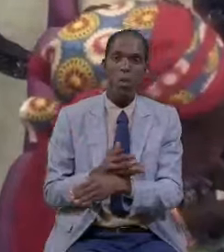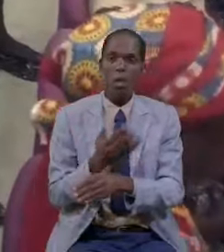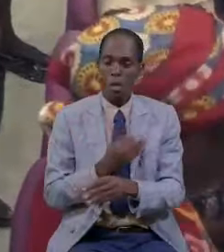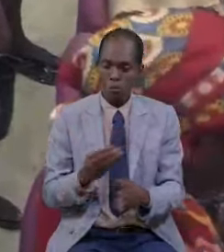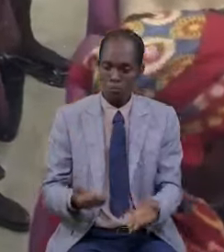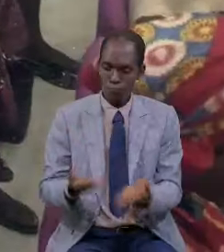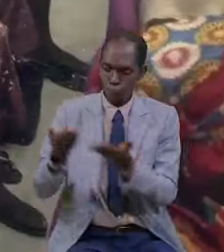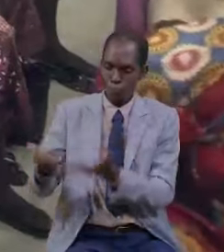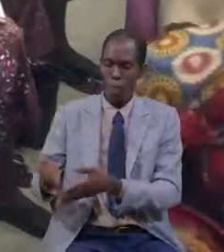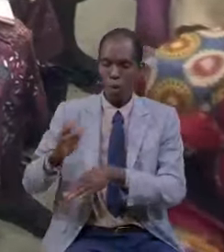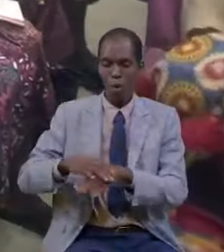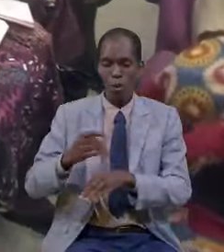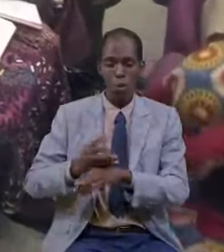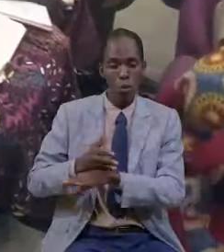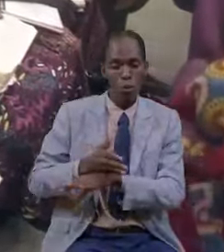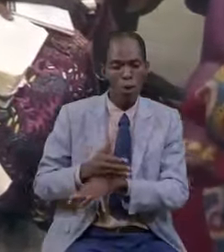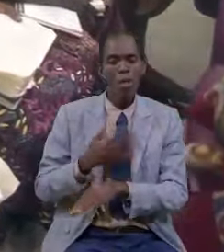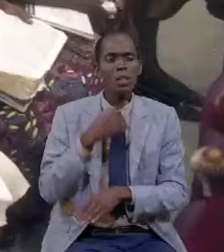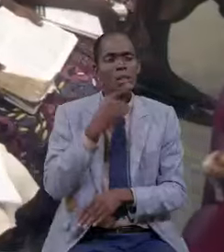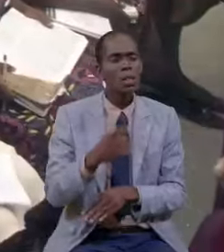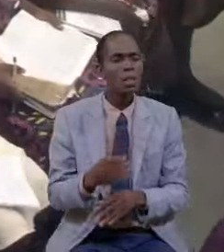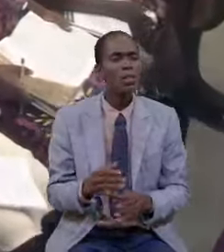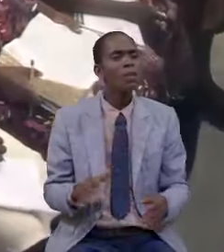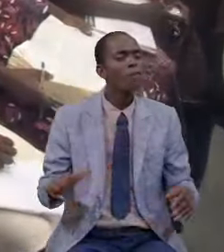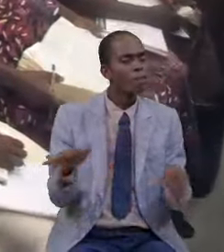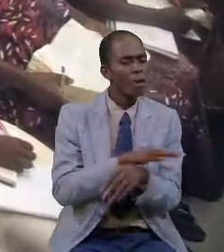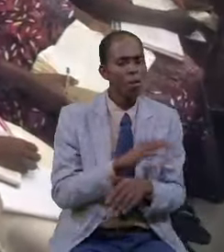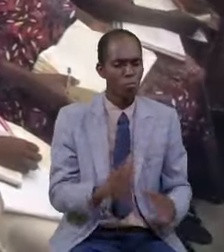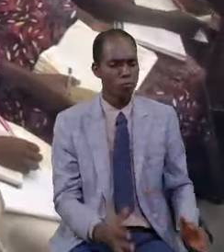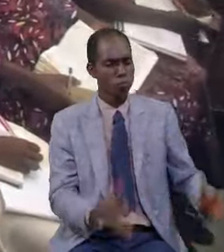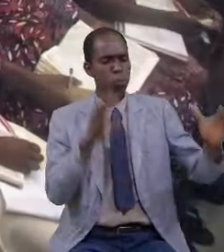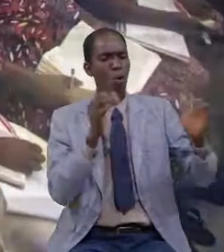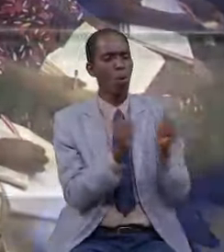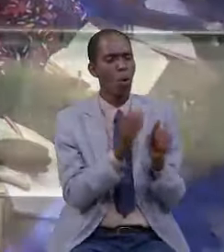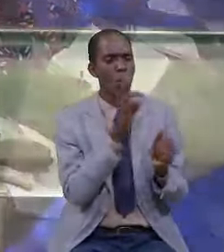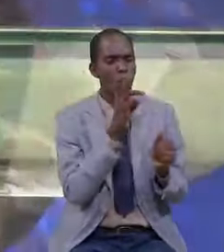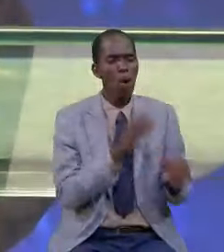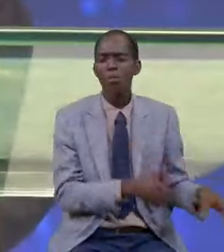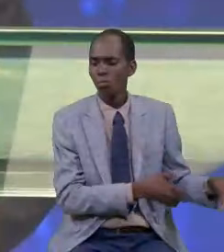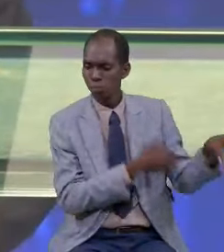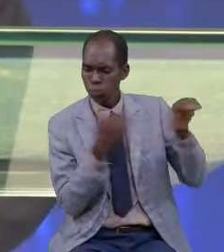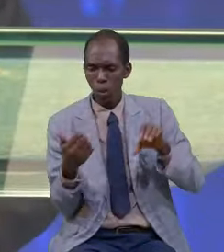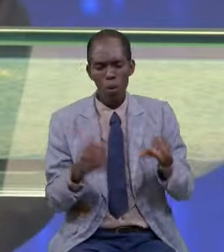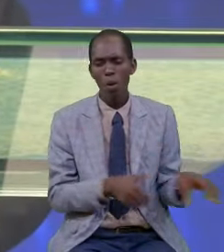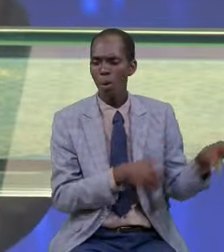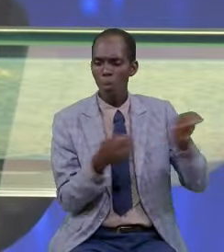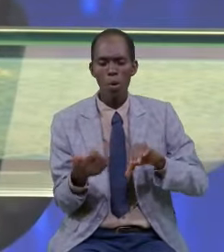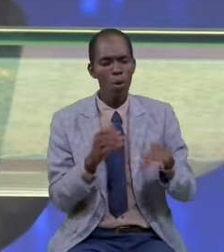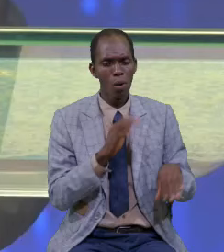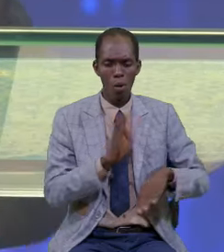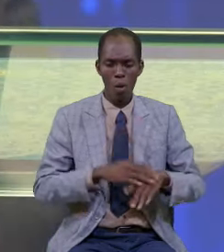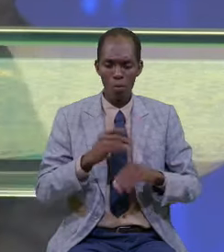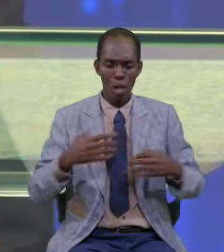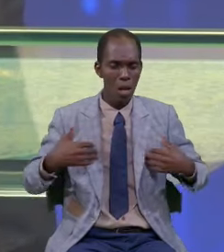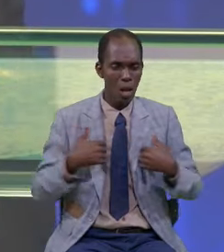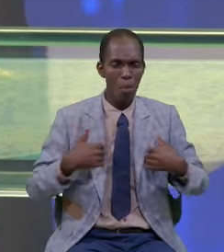and said, fill four barrels with water and pour it on the burnt sacrifice and on the